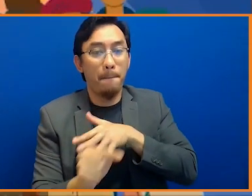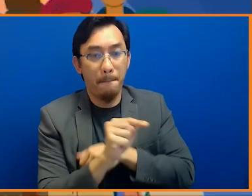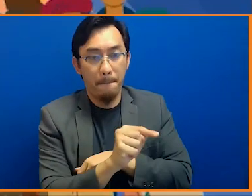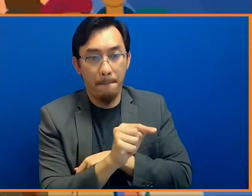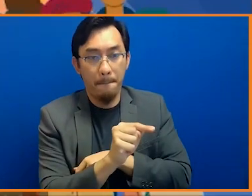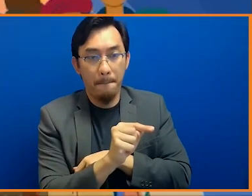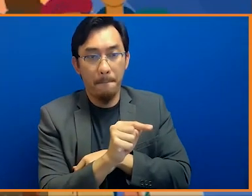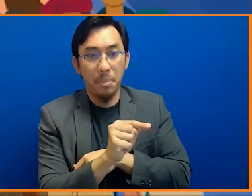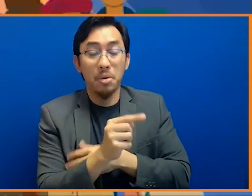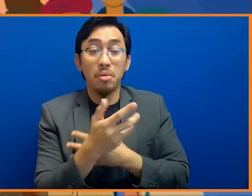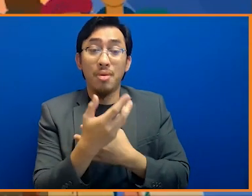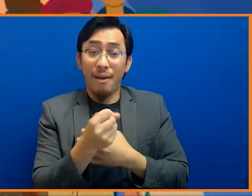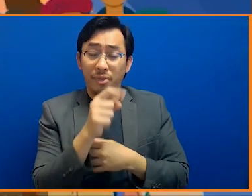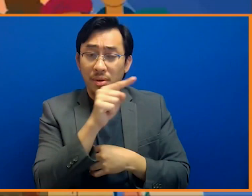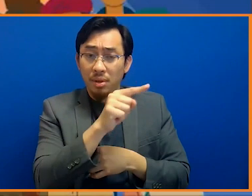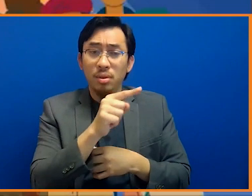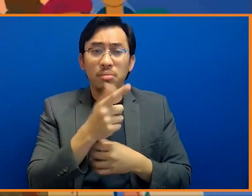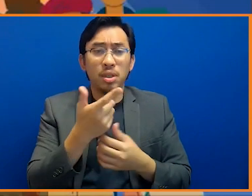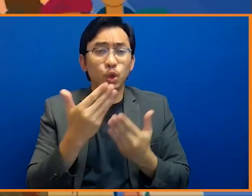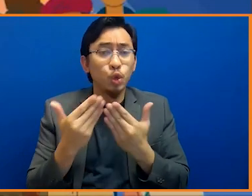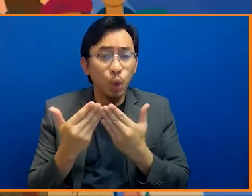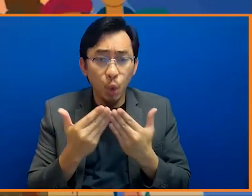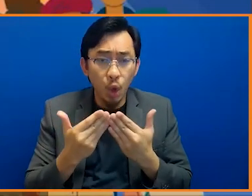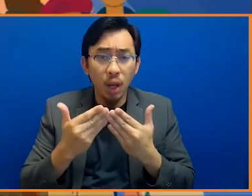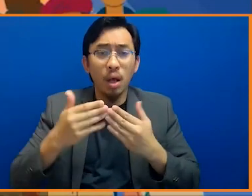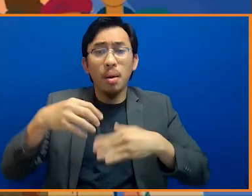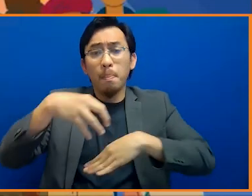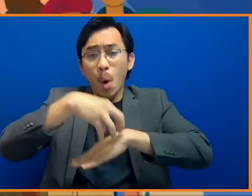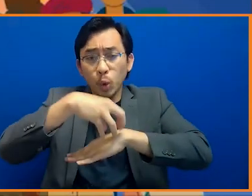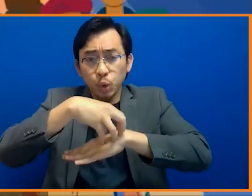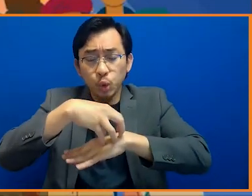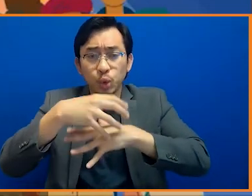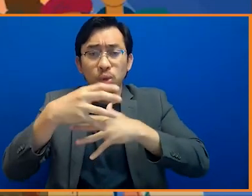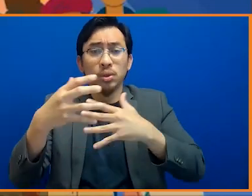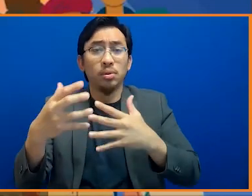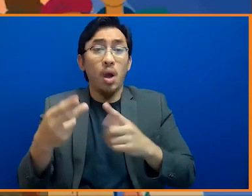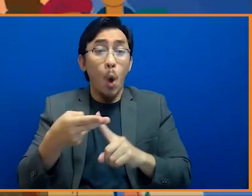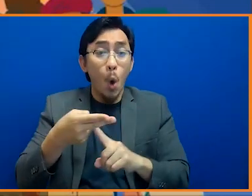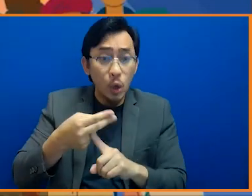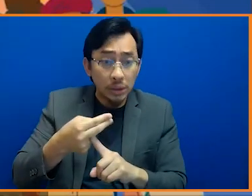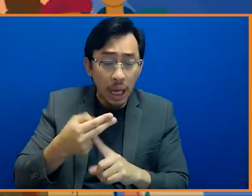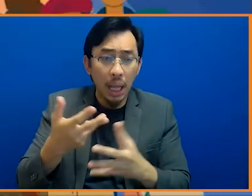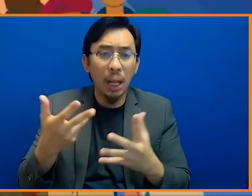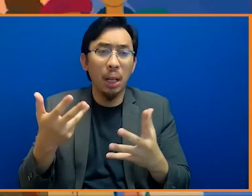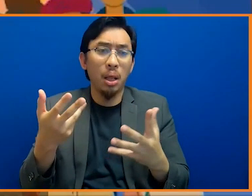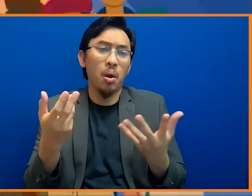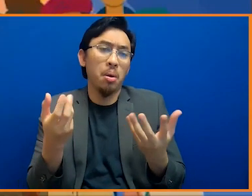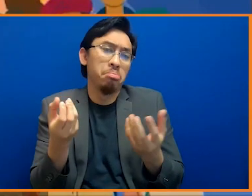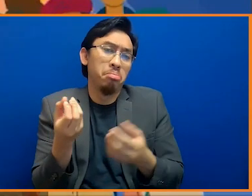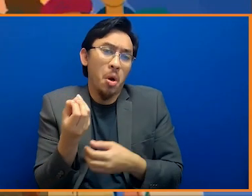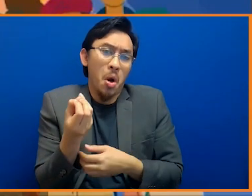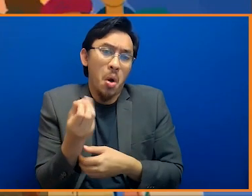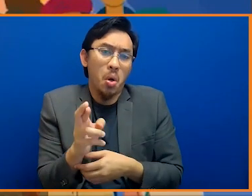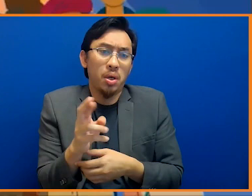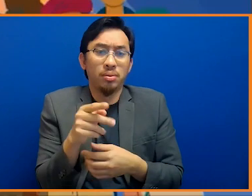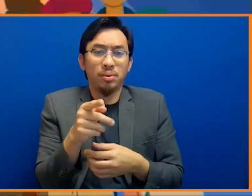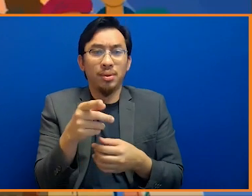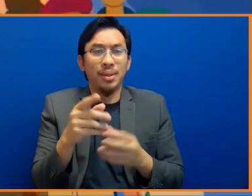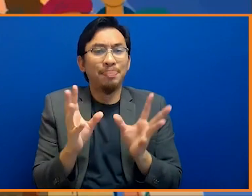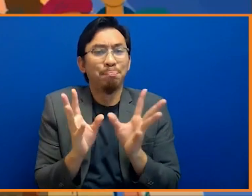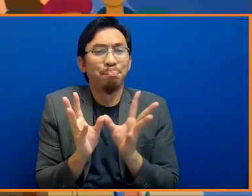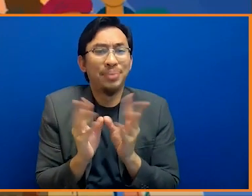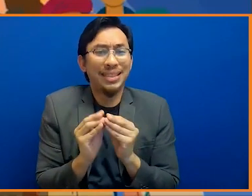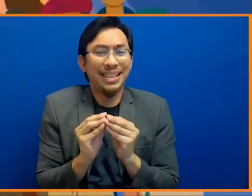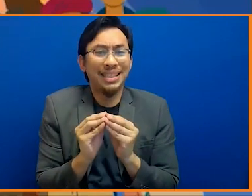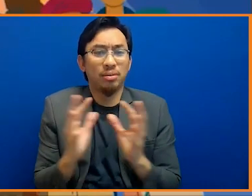They could be schools, mosques, or hotel, or um, meeting